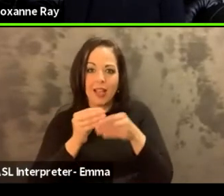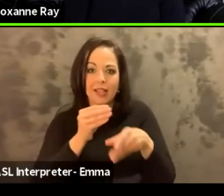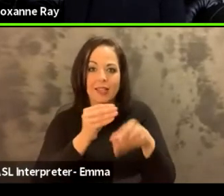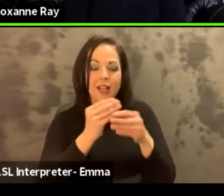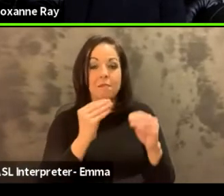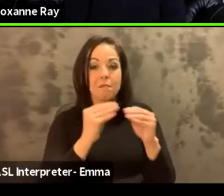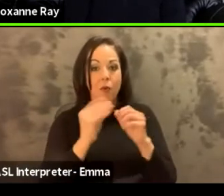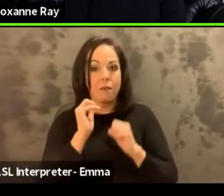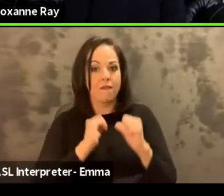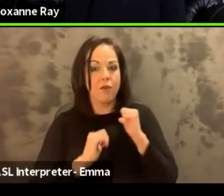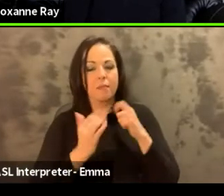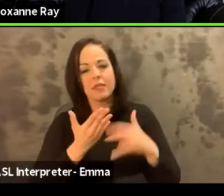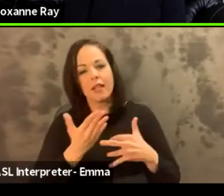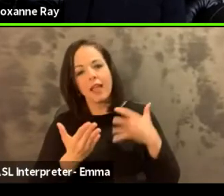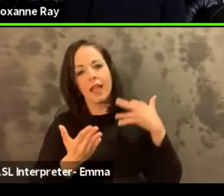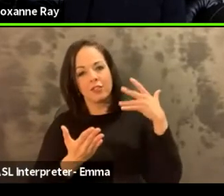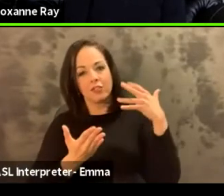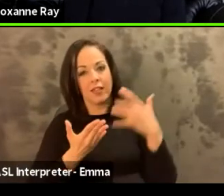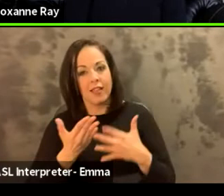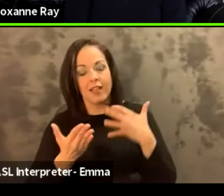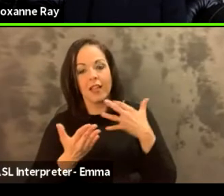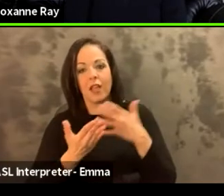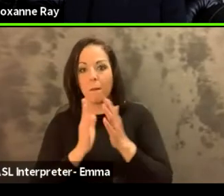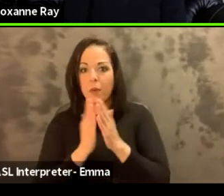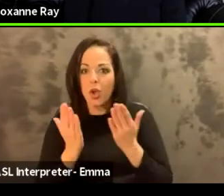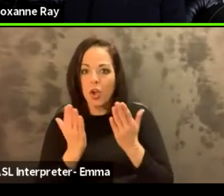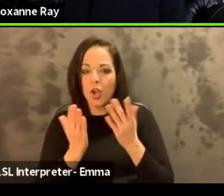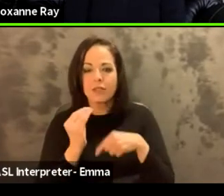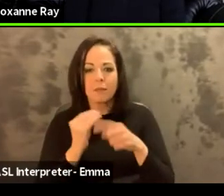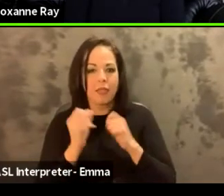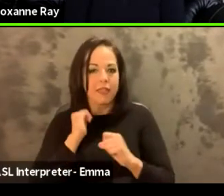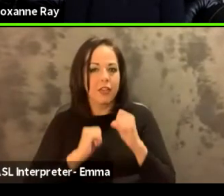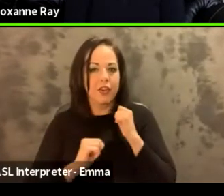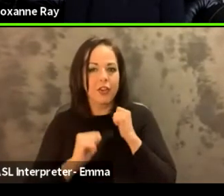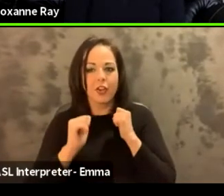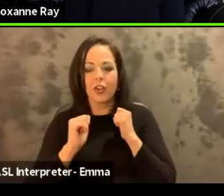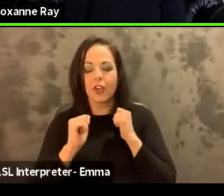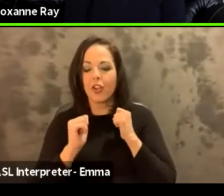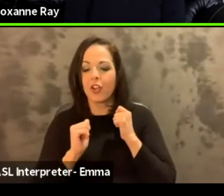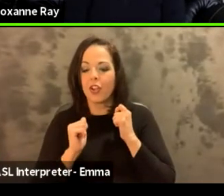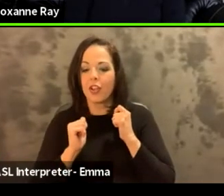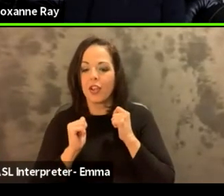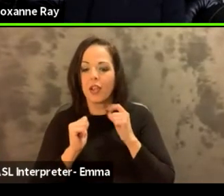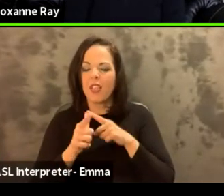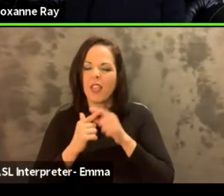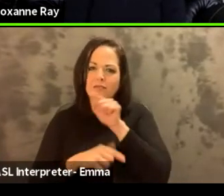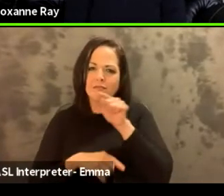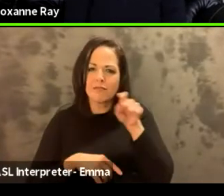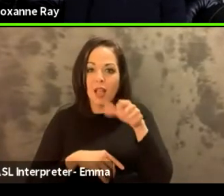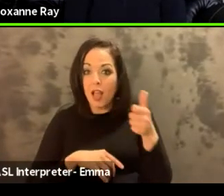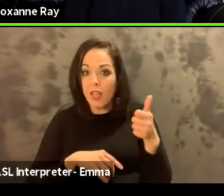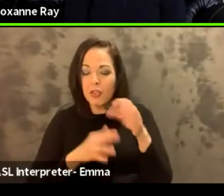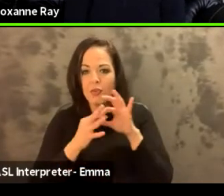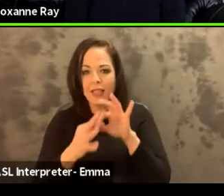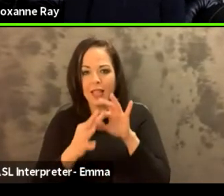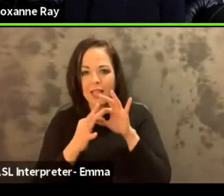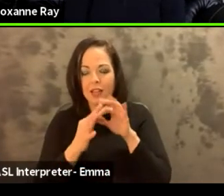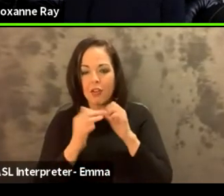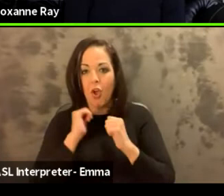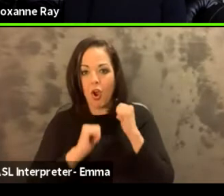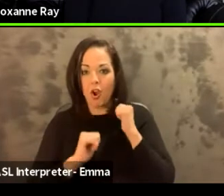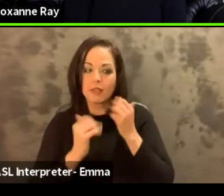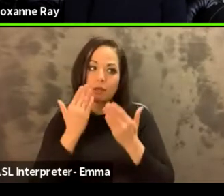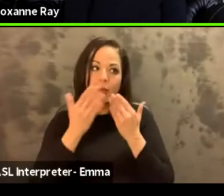and then occasionally books about theater and other related arts, whether